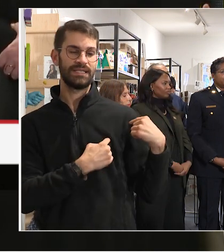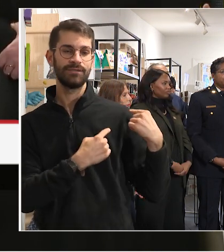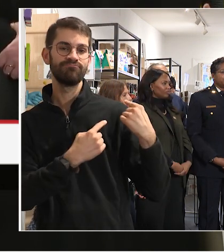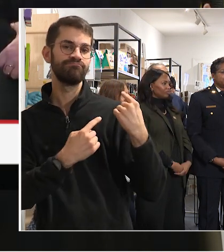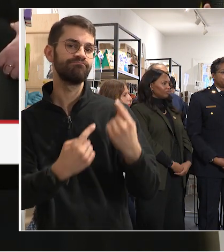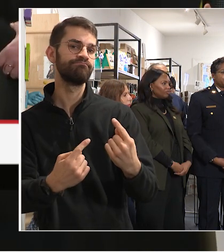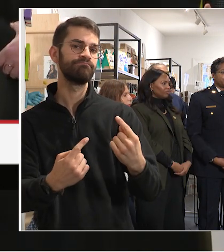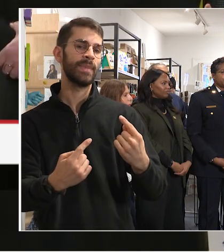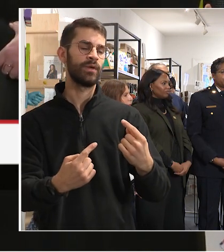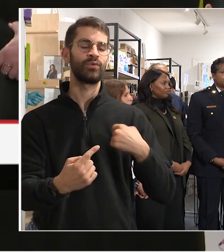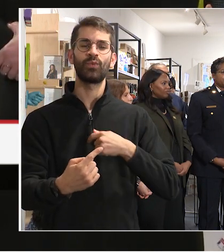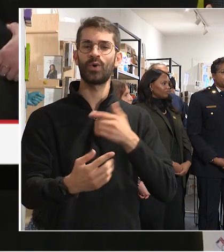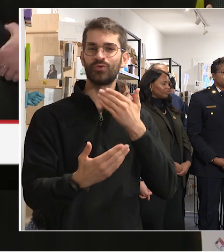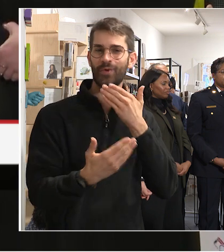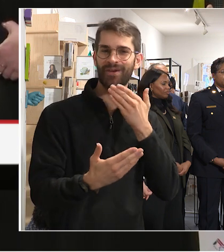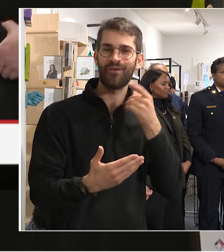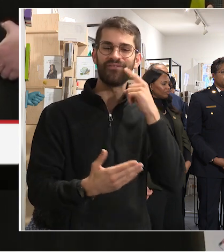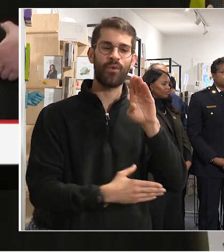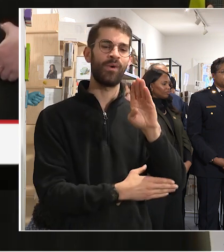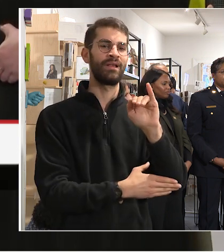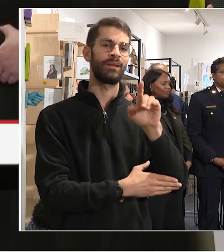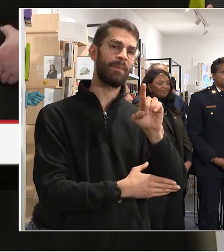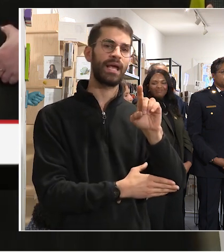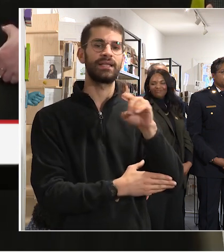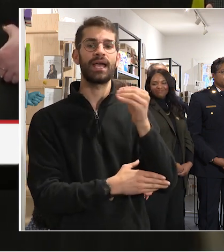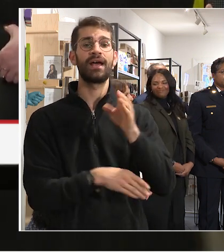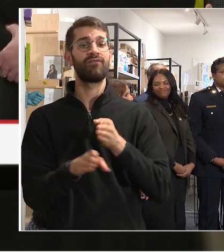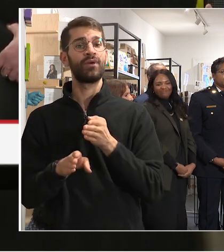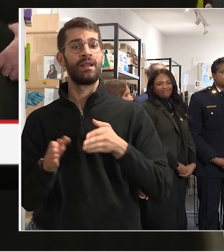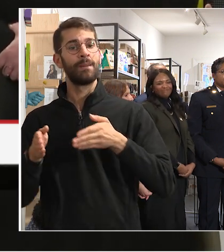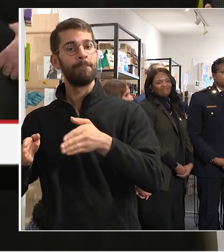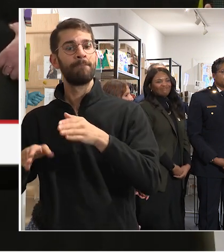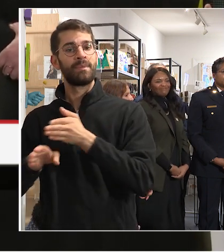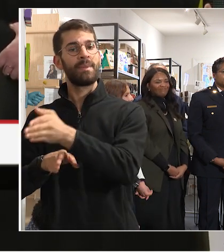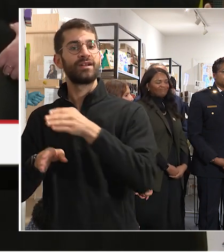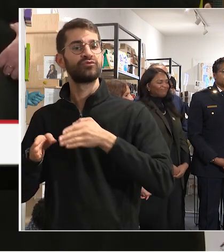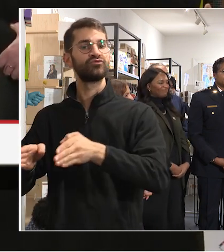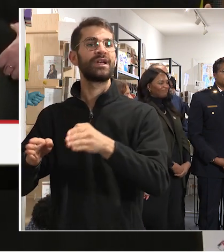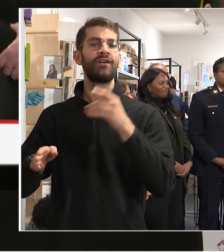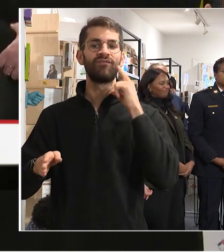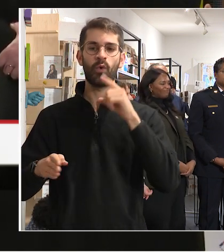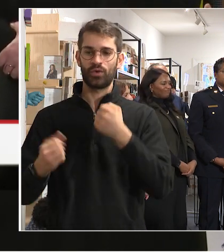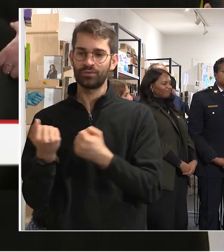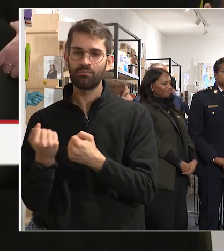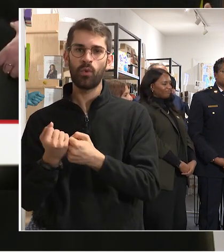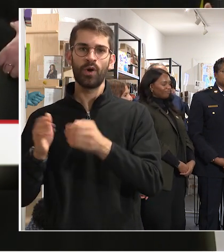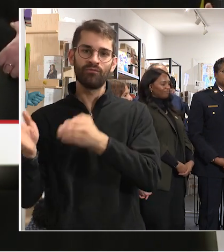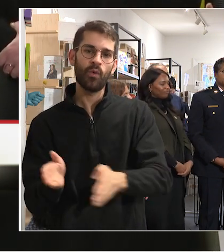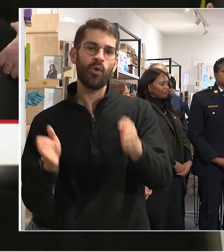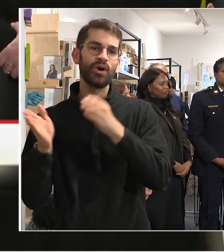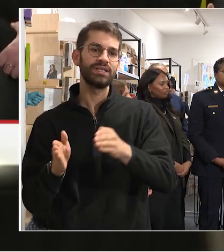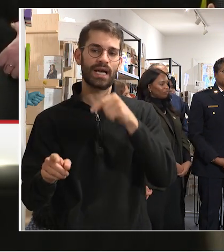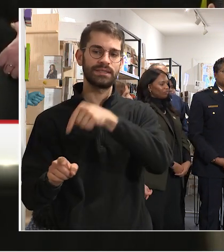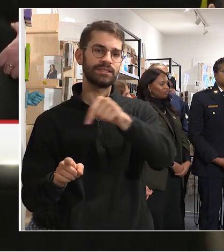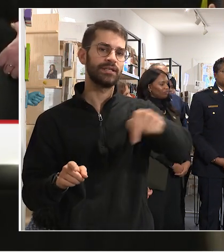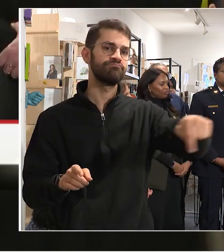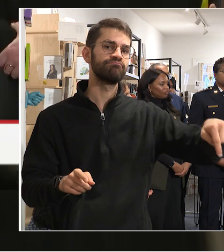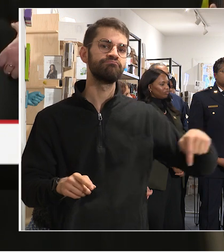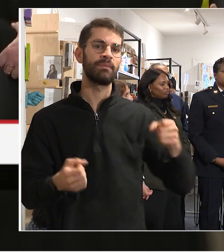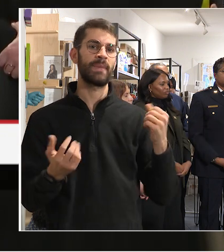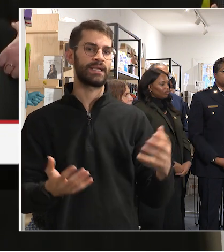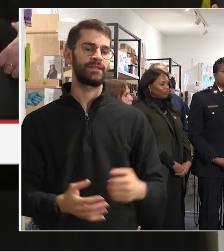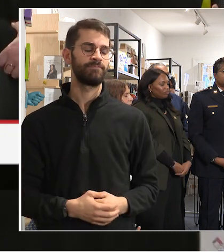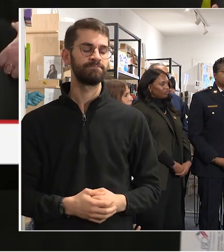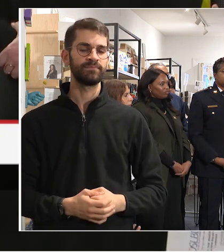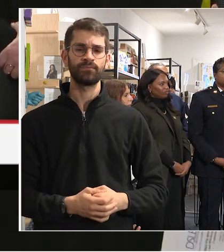And we're very grateful for our Bids and Main Streets for supporting and organizing many of those. We are, of